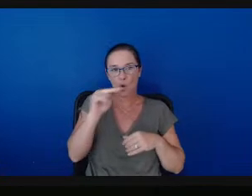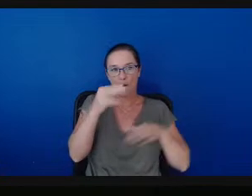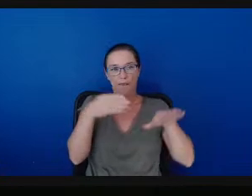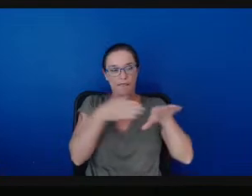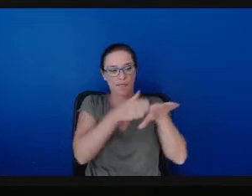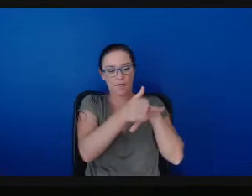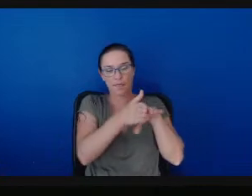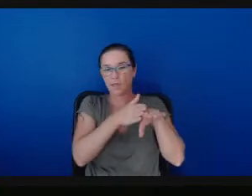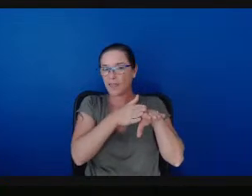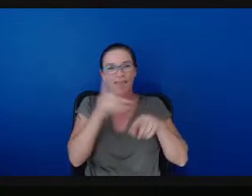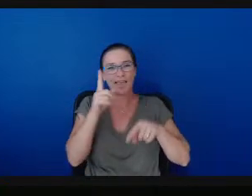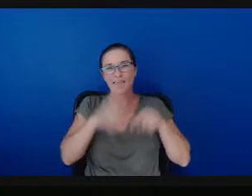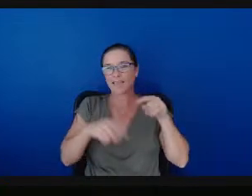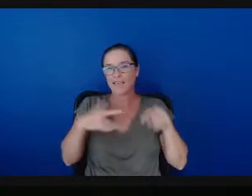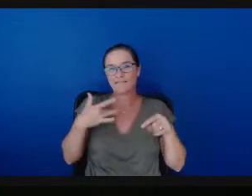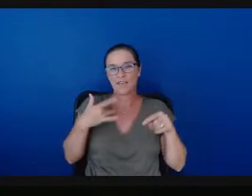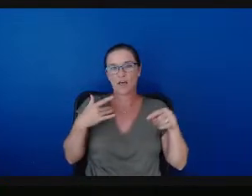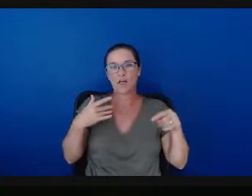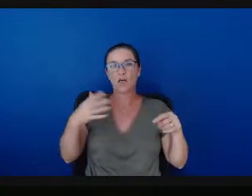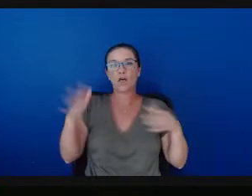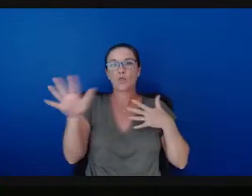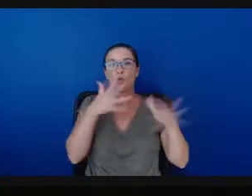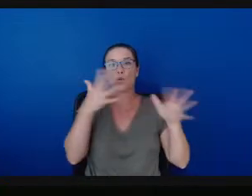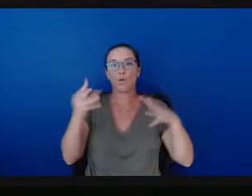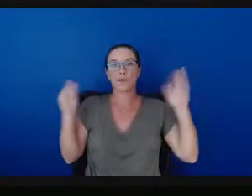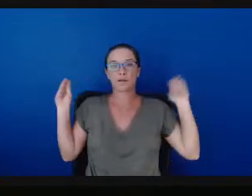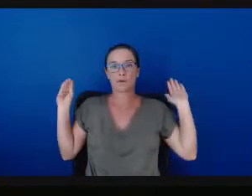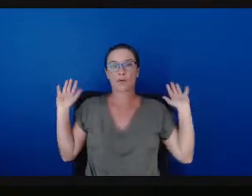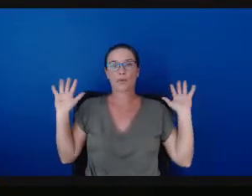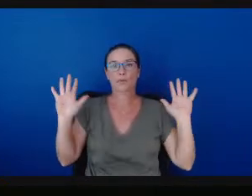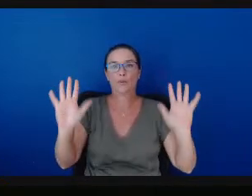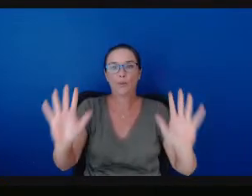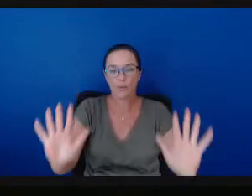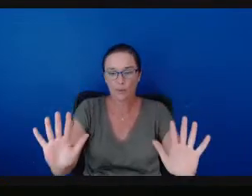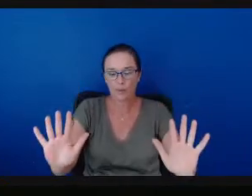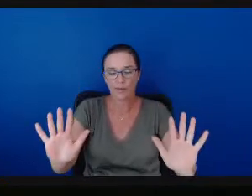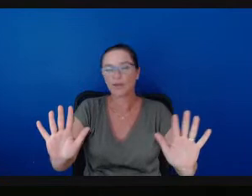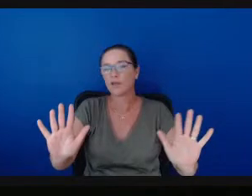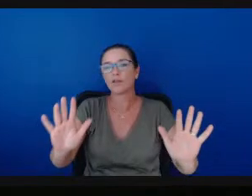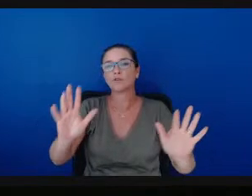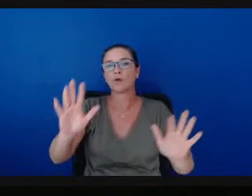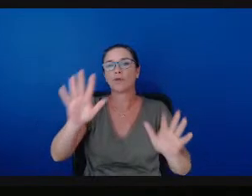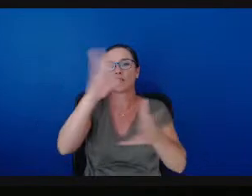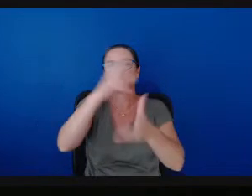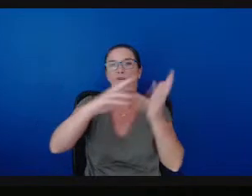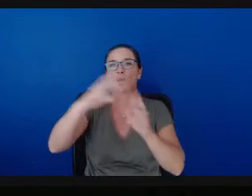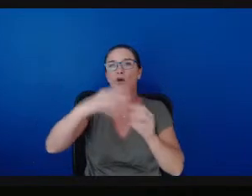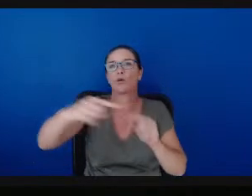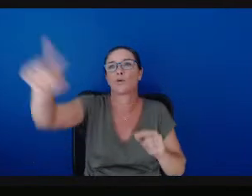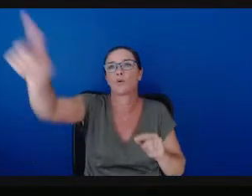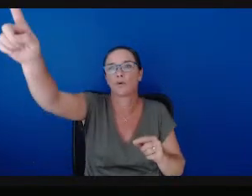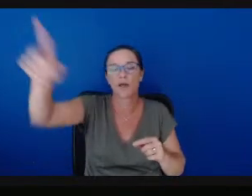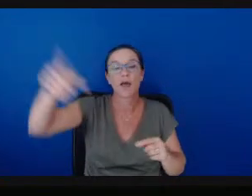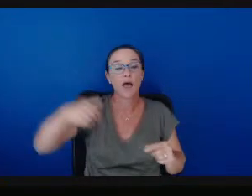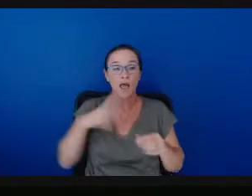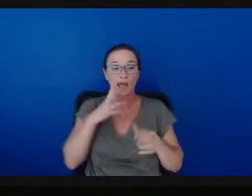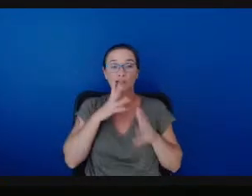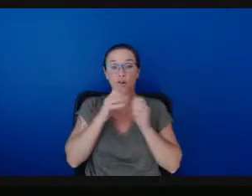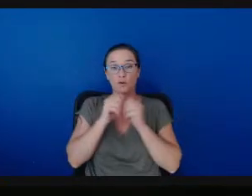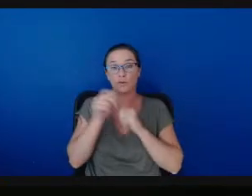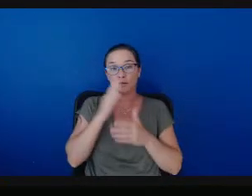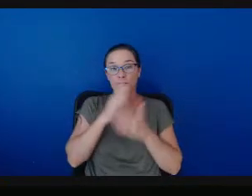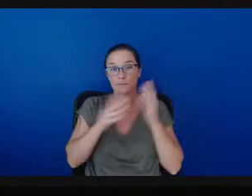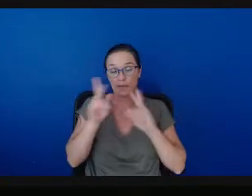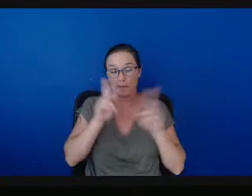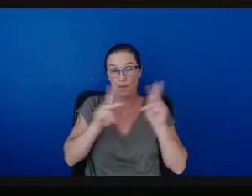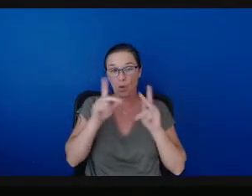feel the heat. The wind was at our backs. That's where you like it to be. No fog in our face either. However, I did speak to some people who